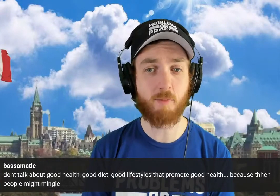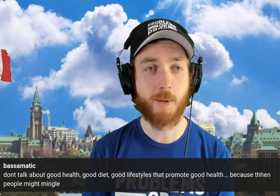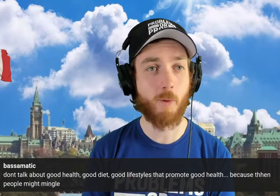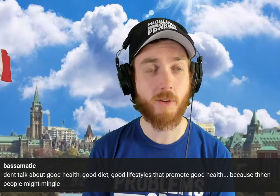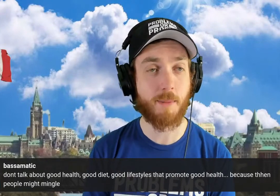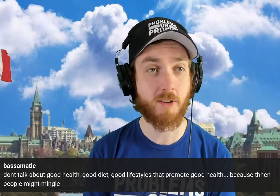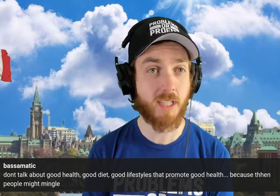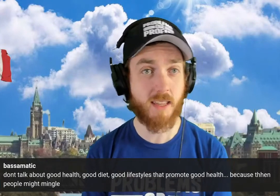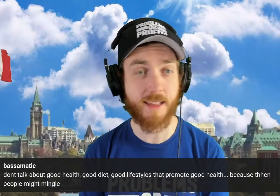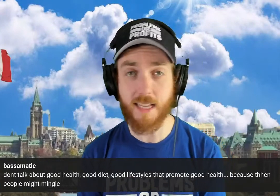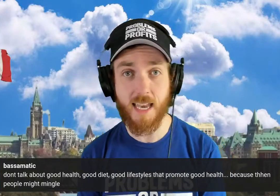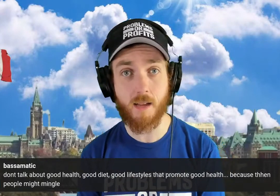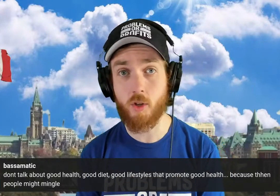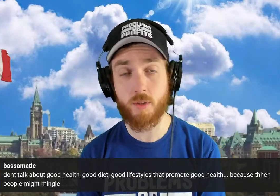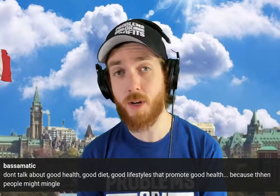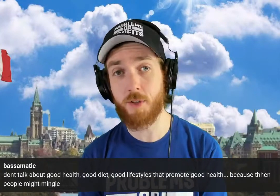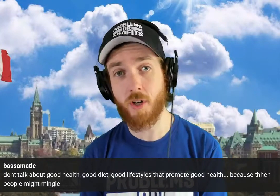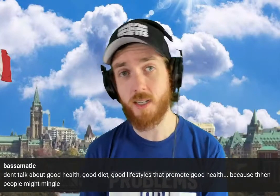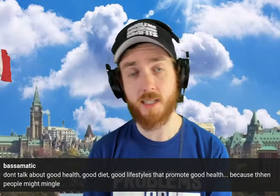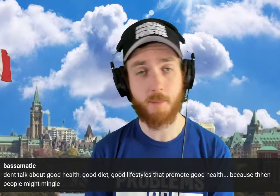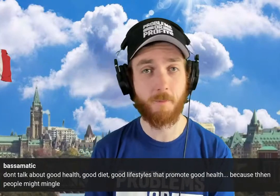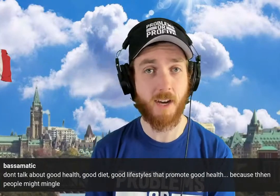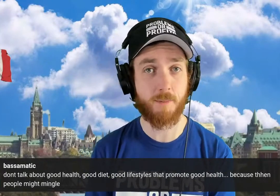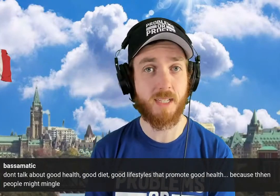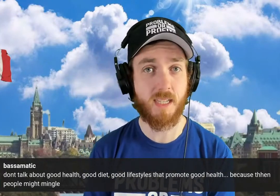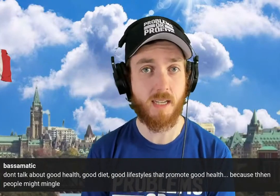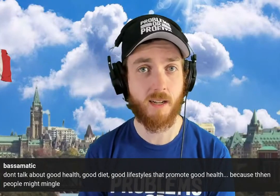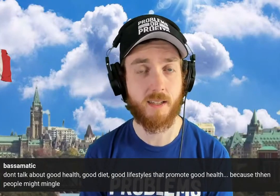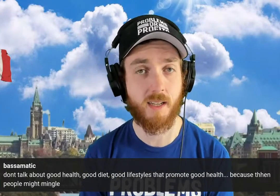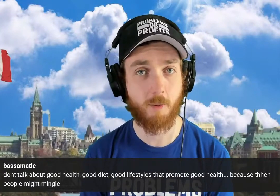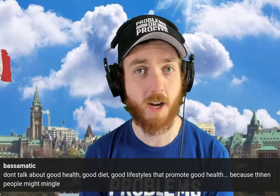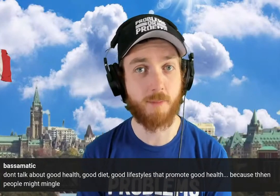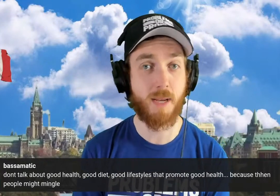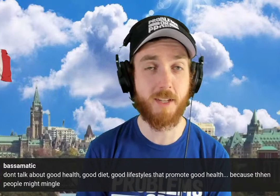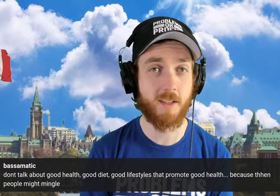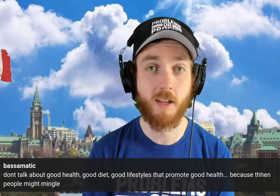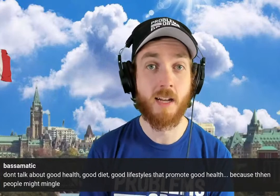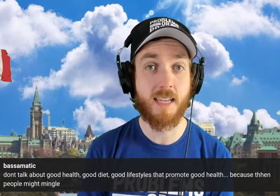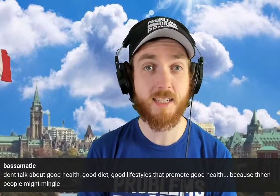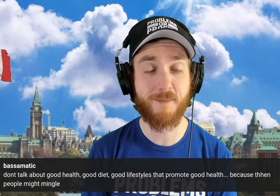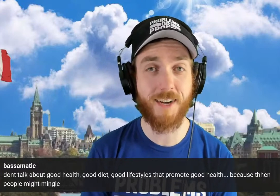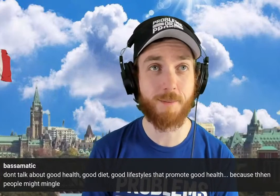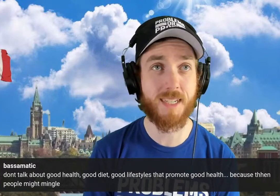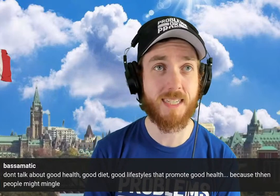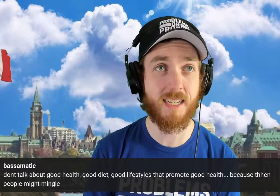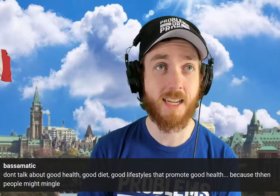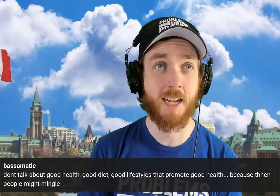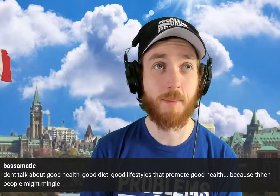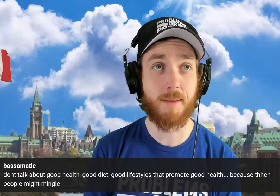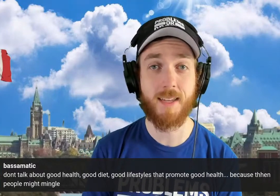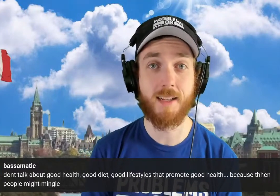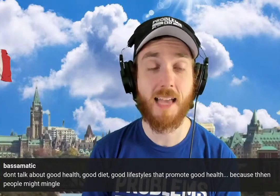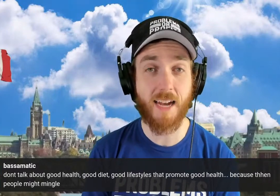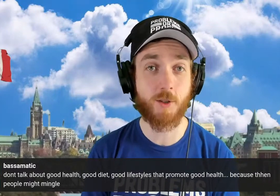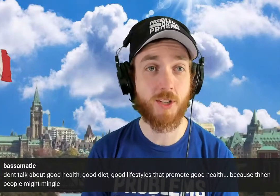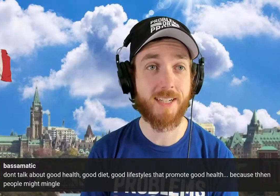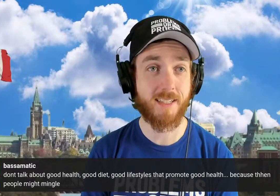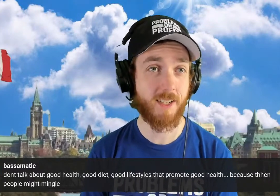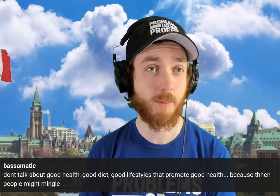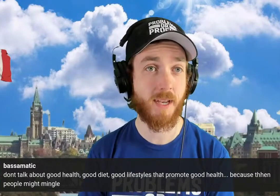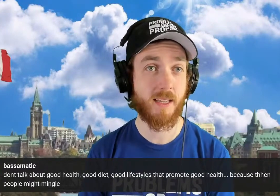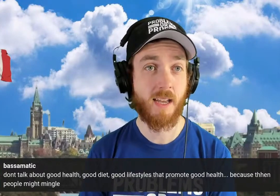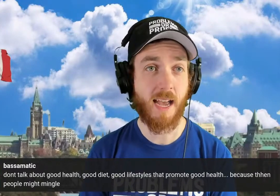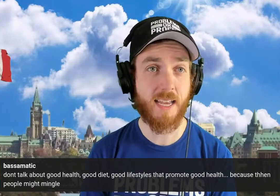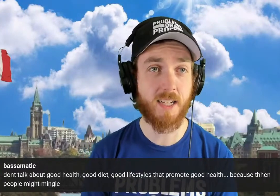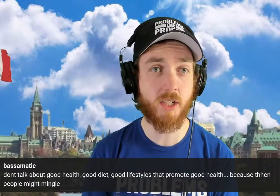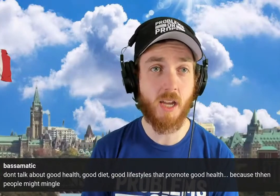the government won't come out and say that like, yeah, you should probably try and get some vitamin D into you, right? Maybe get some vitamin C, maybe exercise a